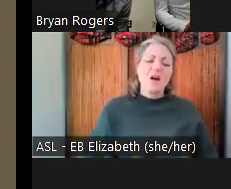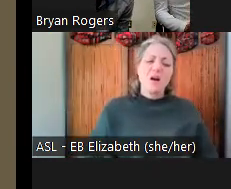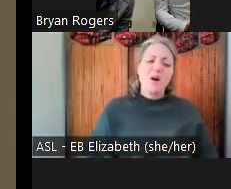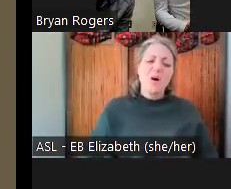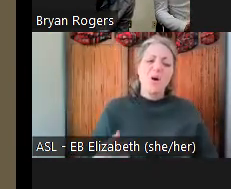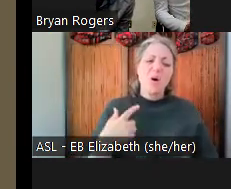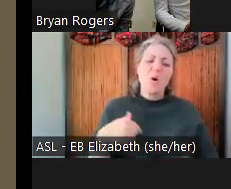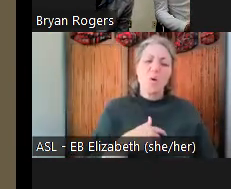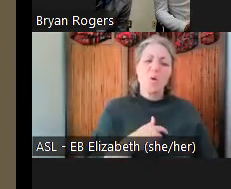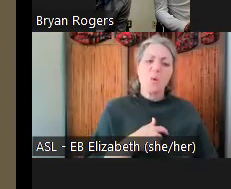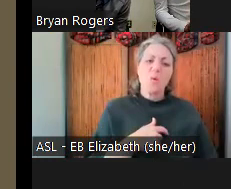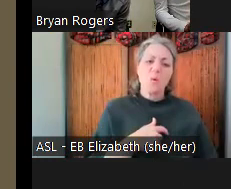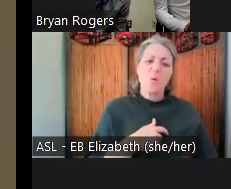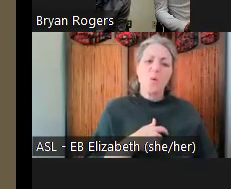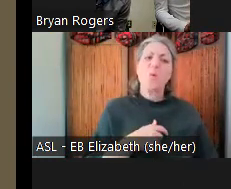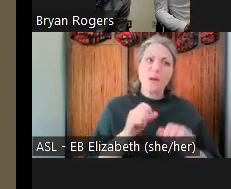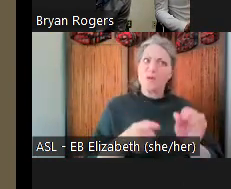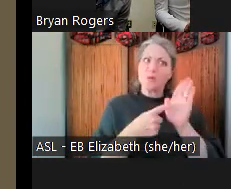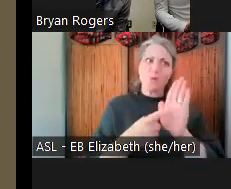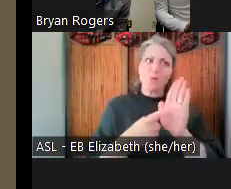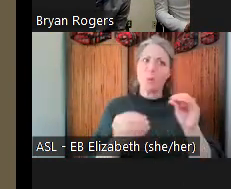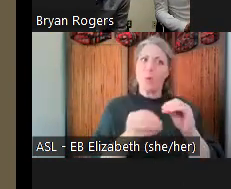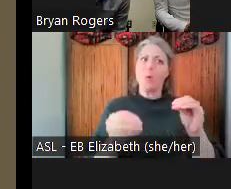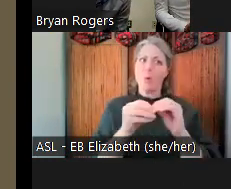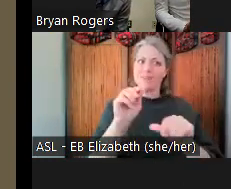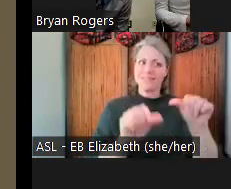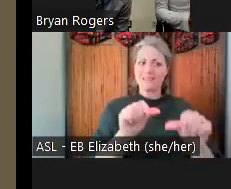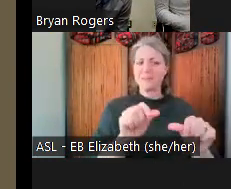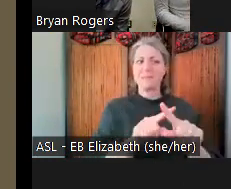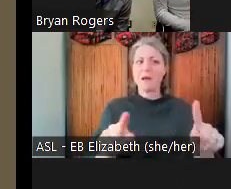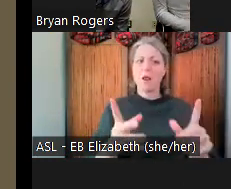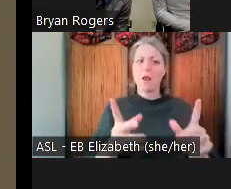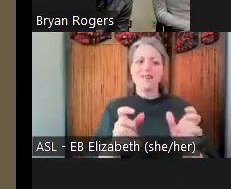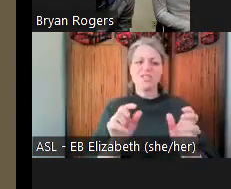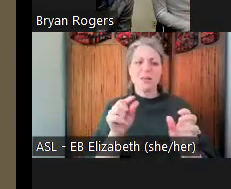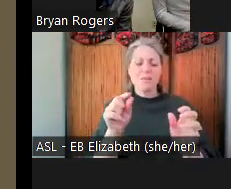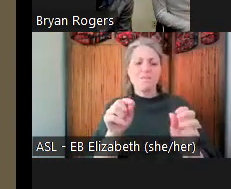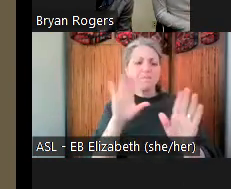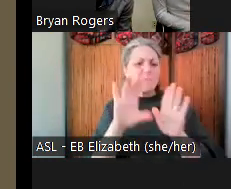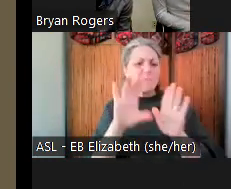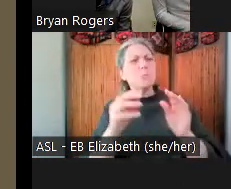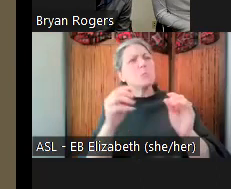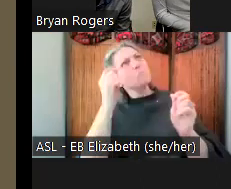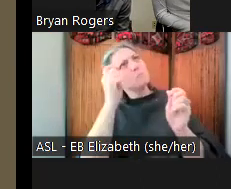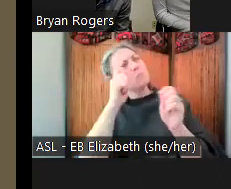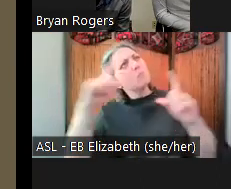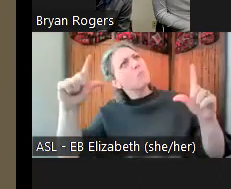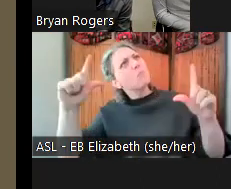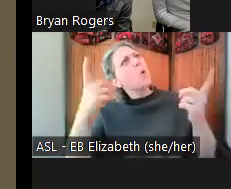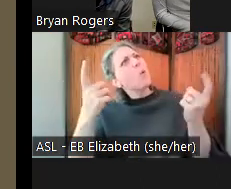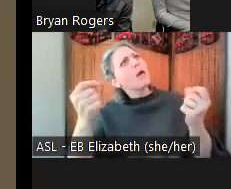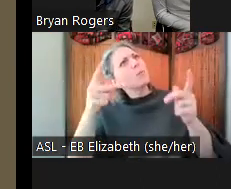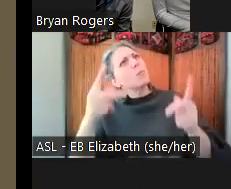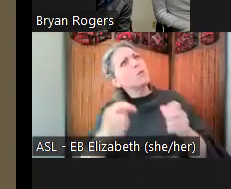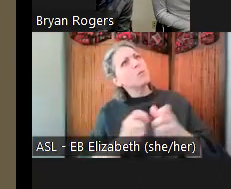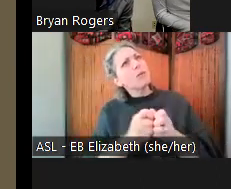more assessments we didn't have time to show, but it's basically getting a window into the brain of the person with autism. And so we have a better